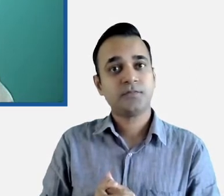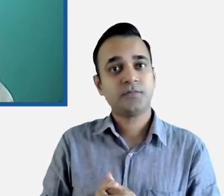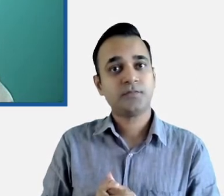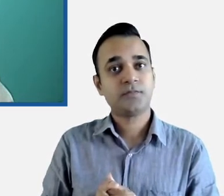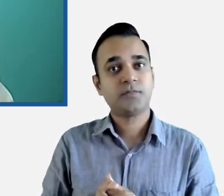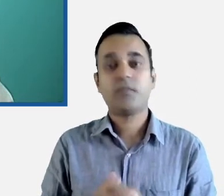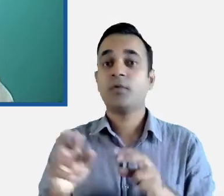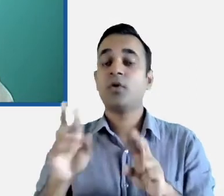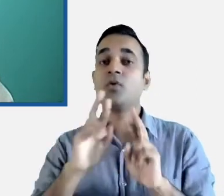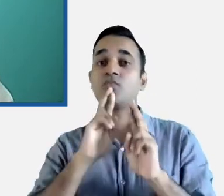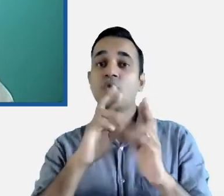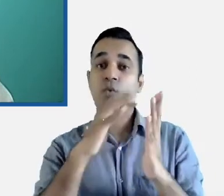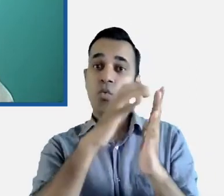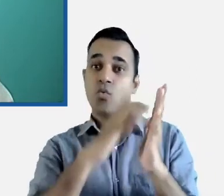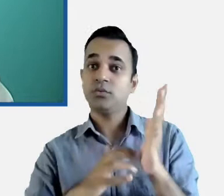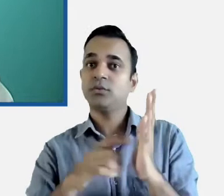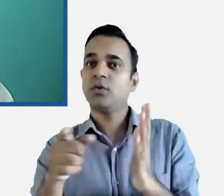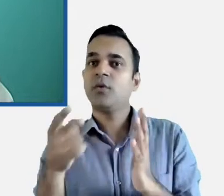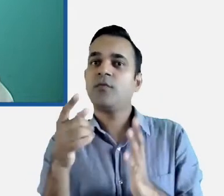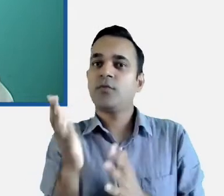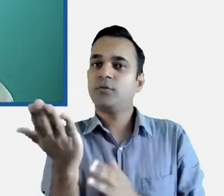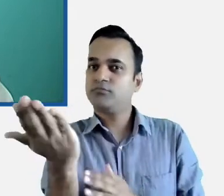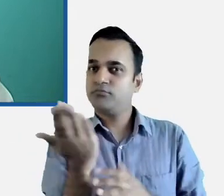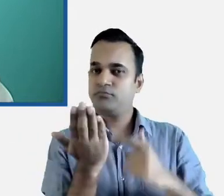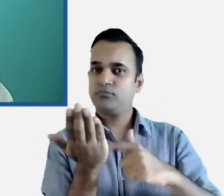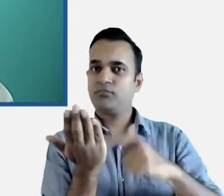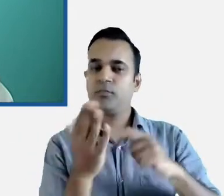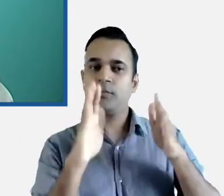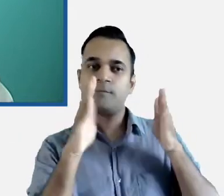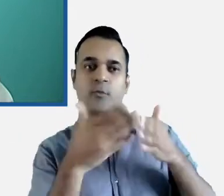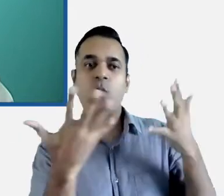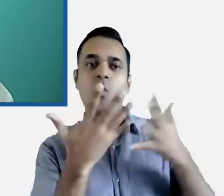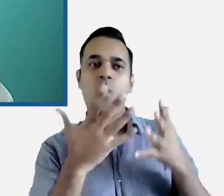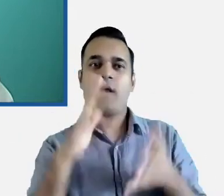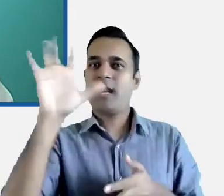your findings relate to the disaster risk strategy?